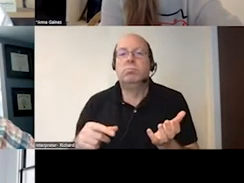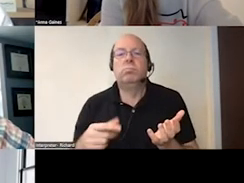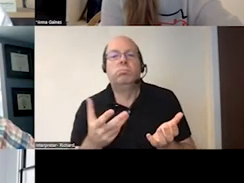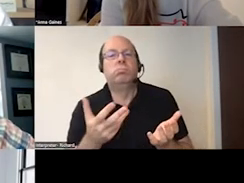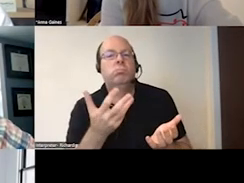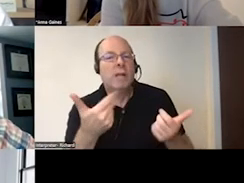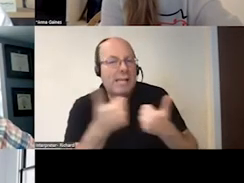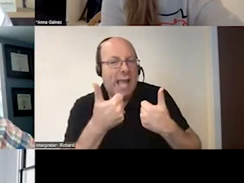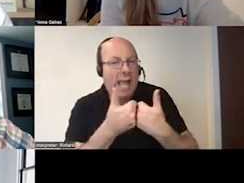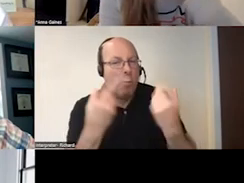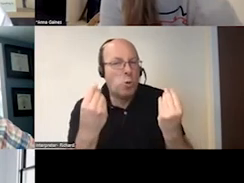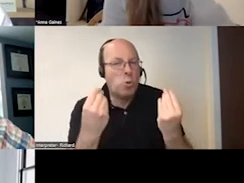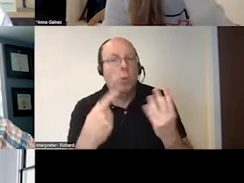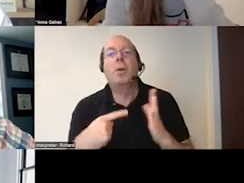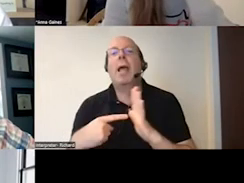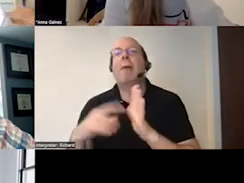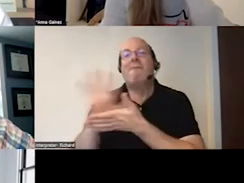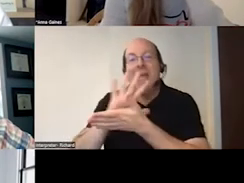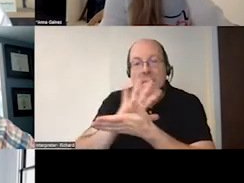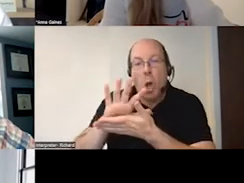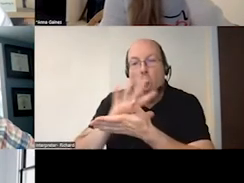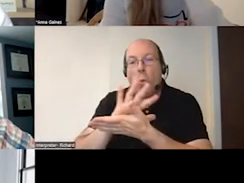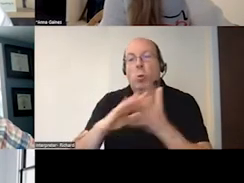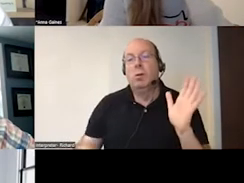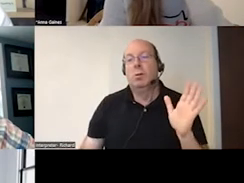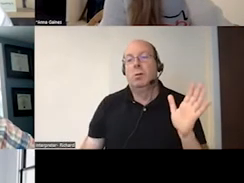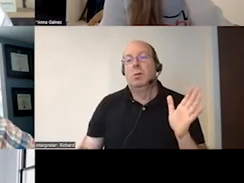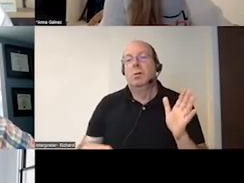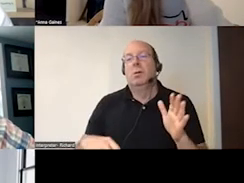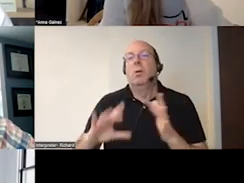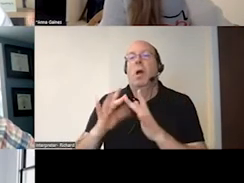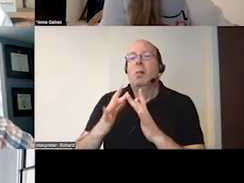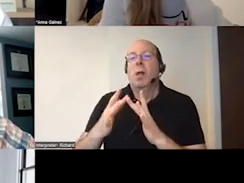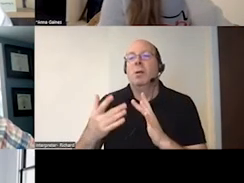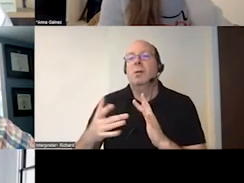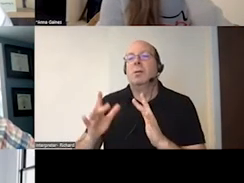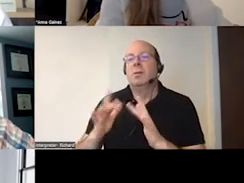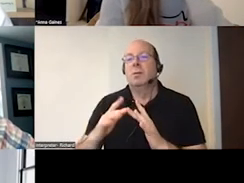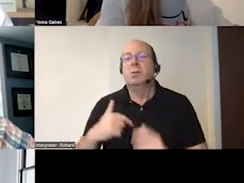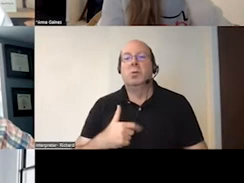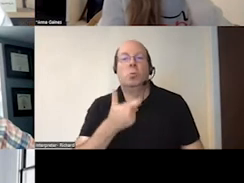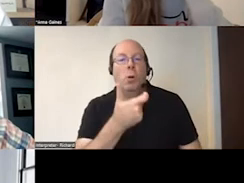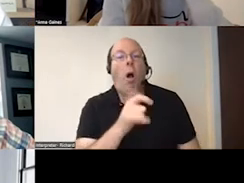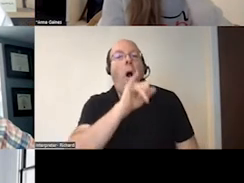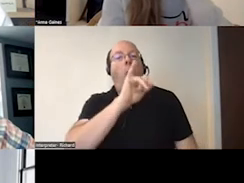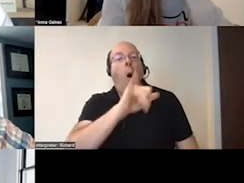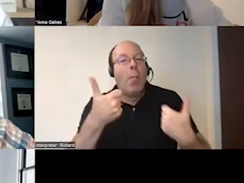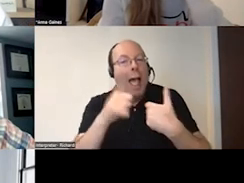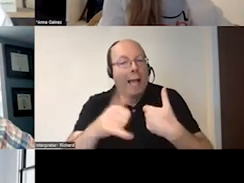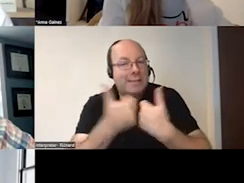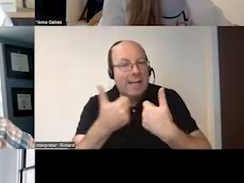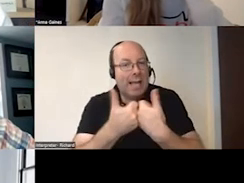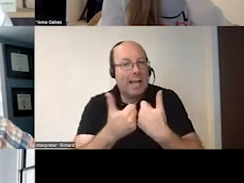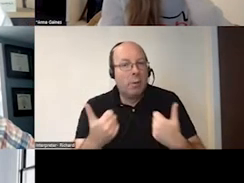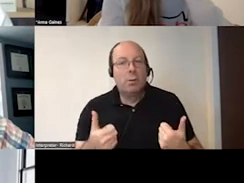how it's actually playing out. We need video. We need, you know, stuff online to have resources to kind of show them how to play.